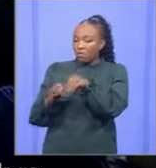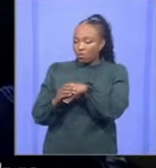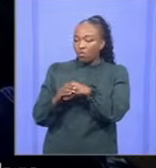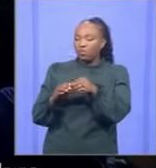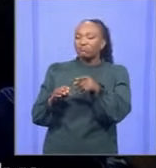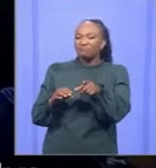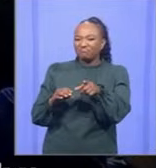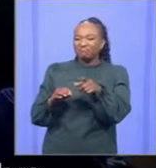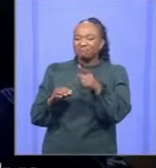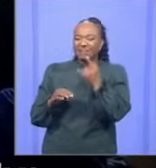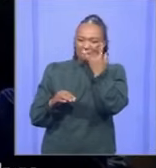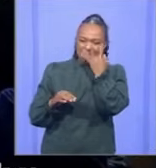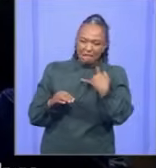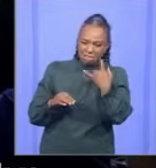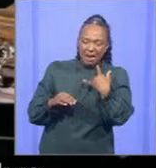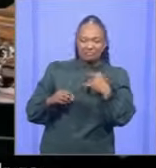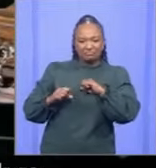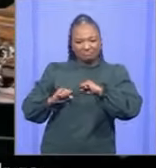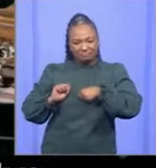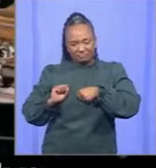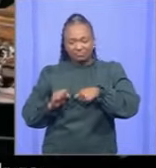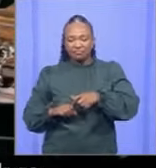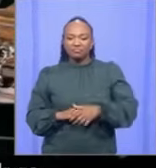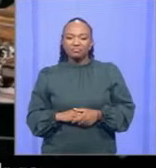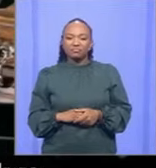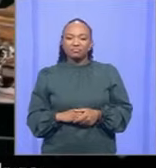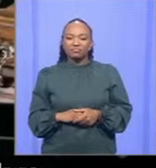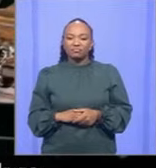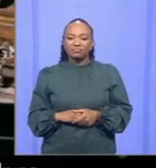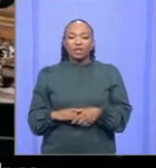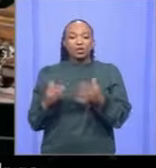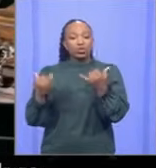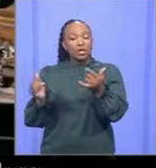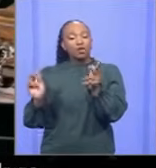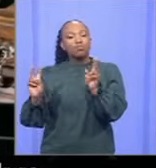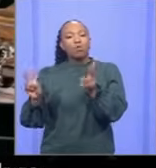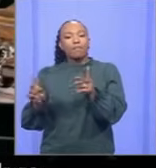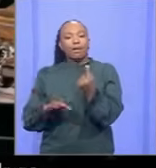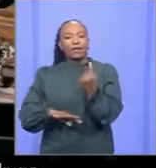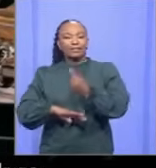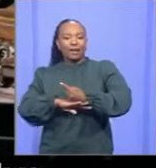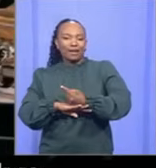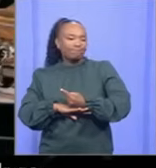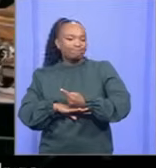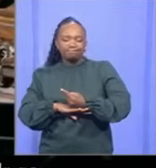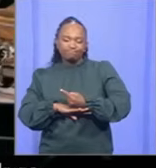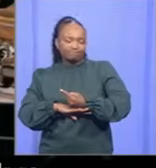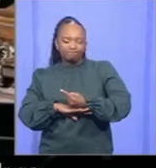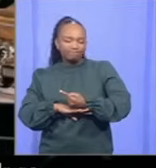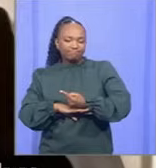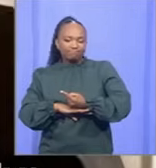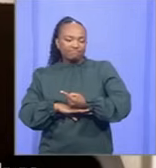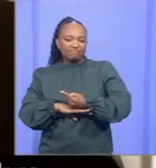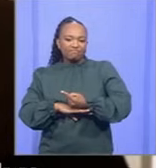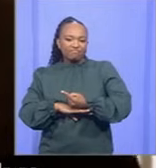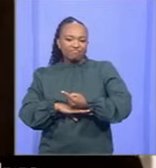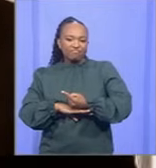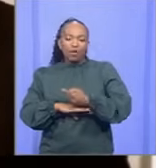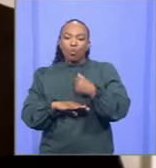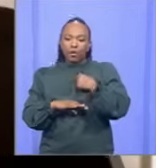It's not a usual day, Monas. It's not a usual day that we find ourselves. We are